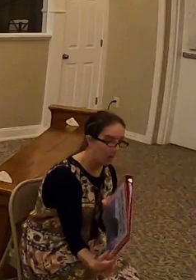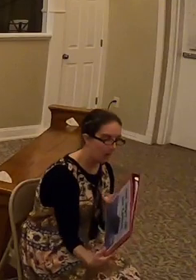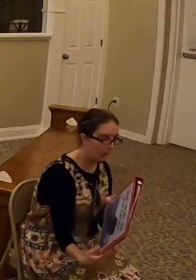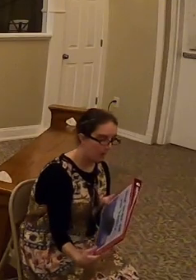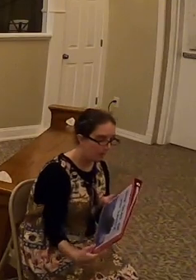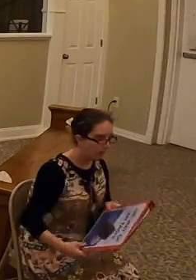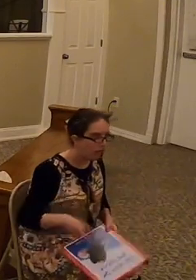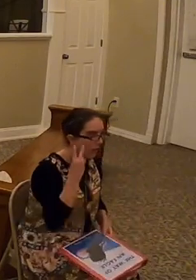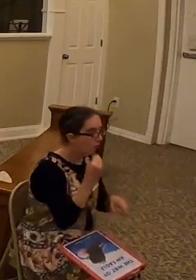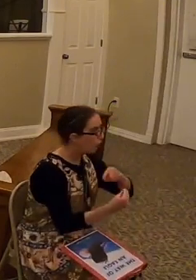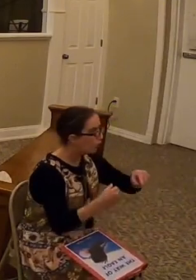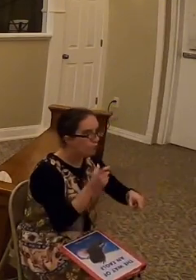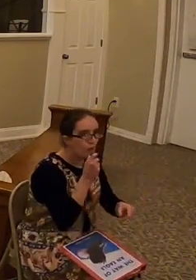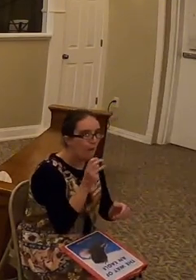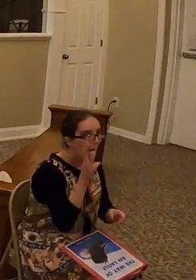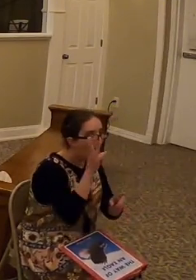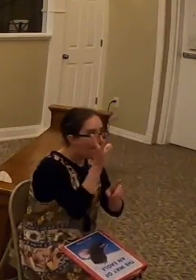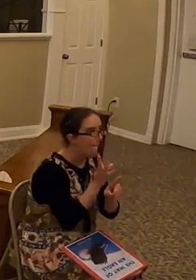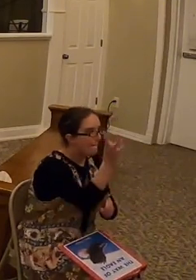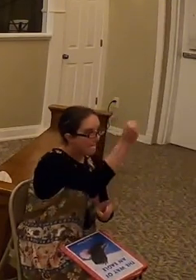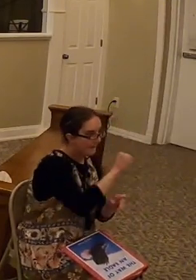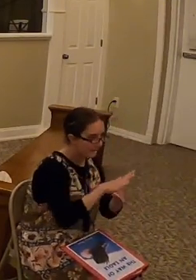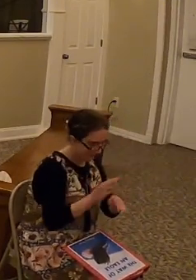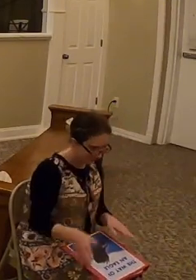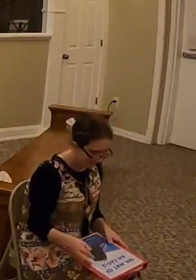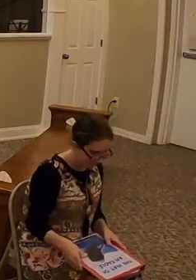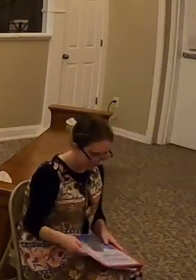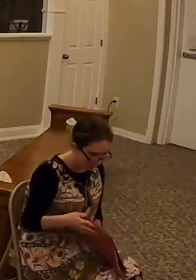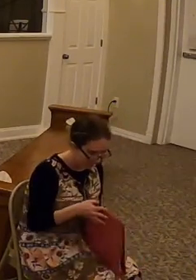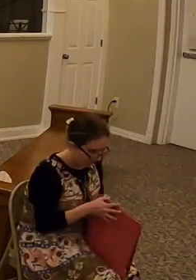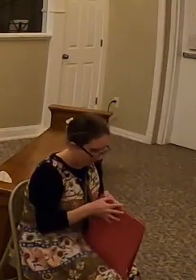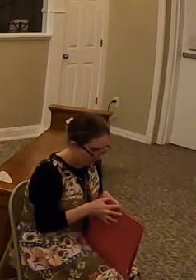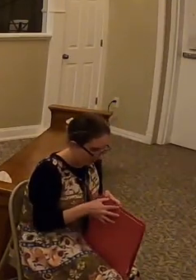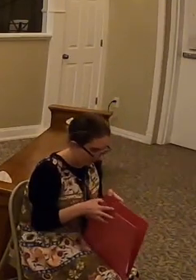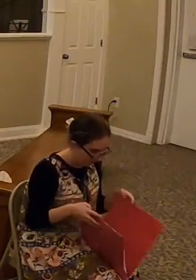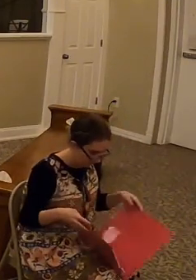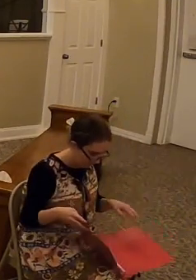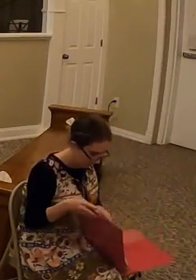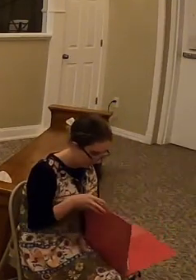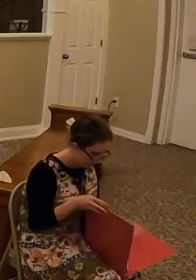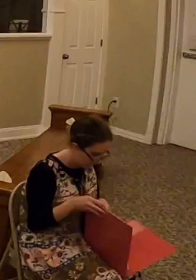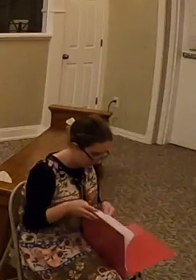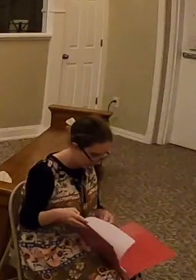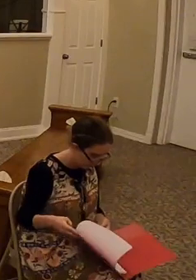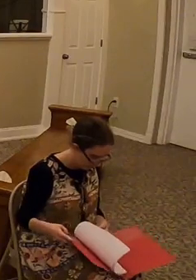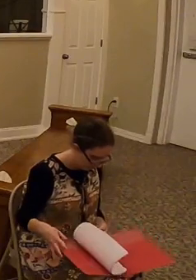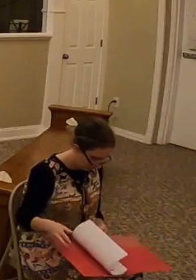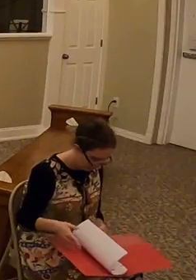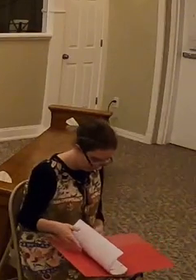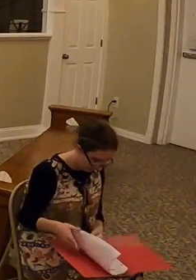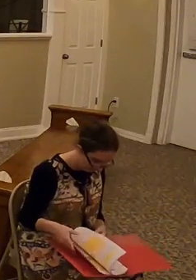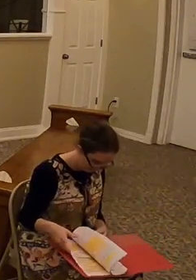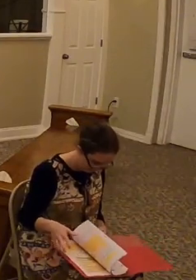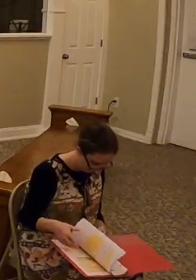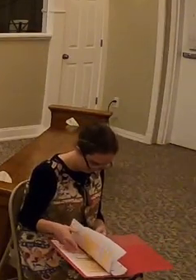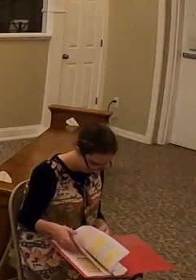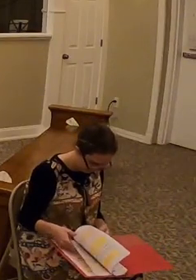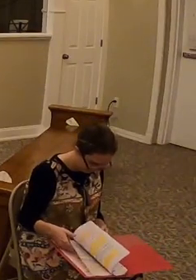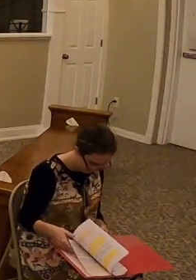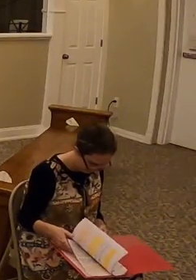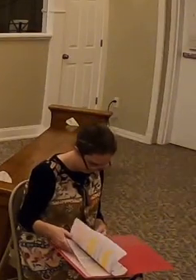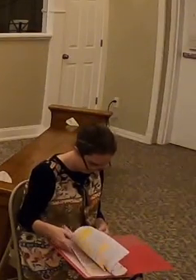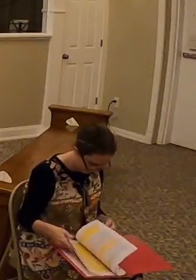Amen. Look around and see who's missing tonight. And why don't you give them a call and say, hey, we missed you in church.